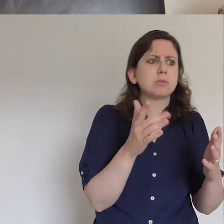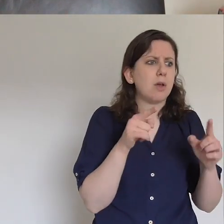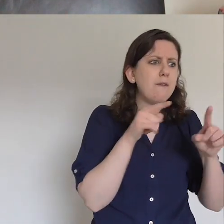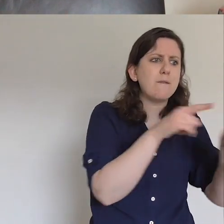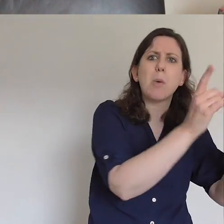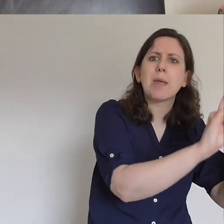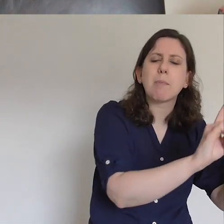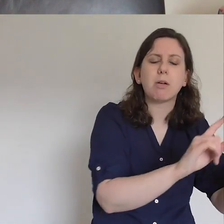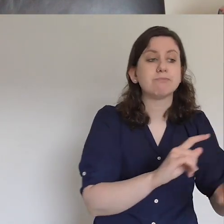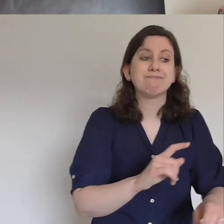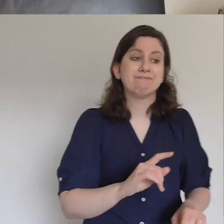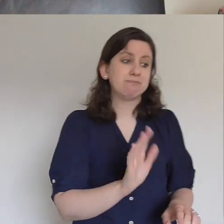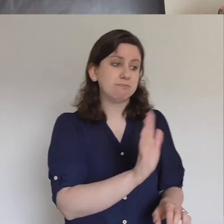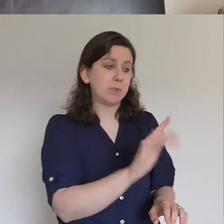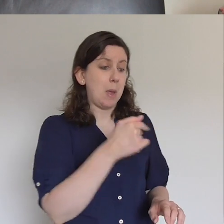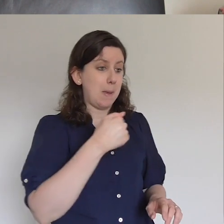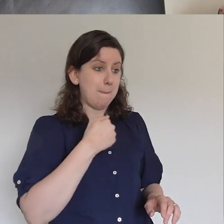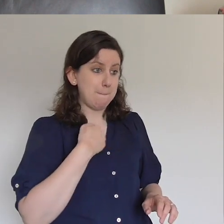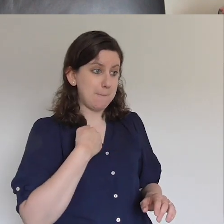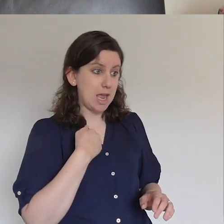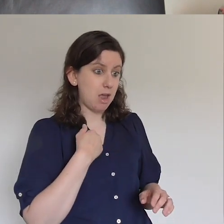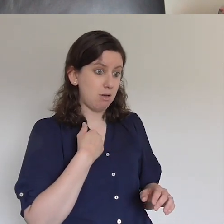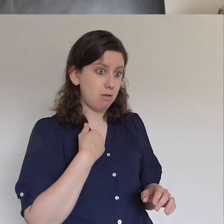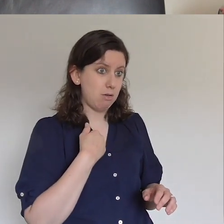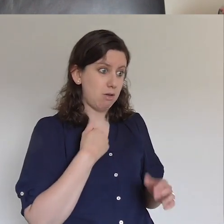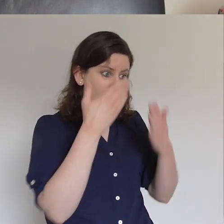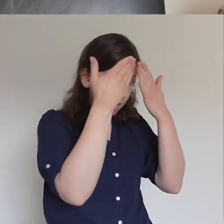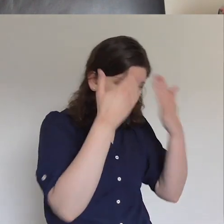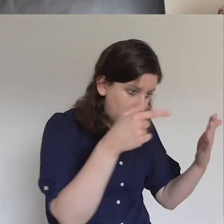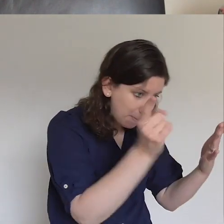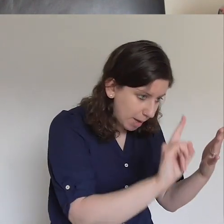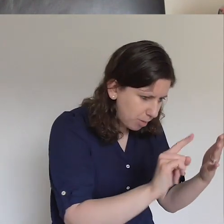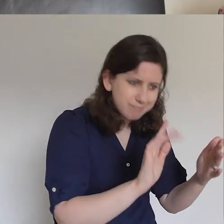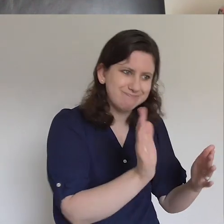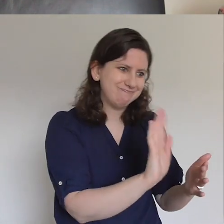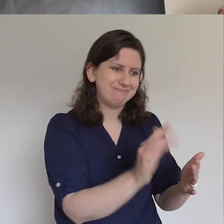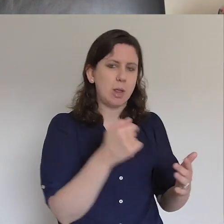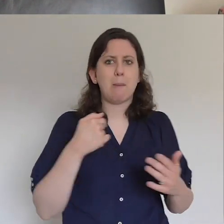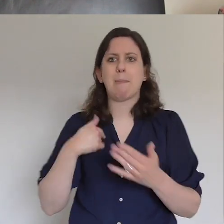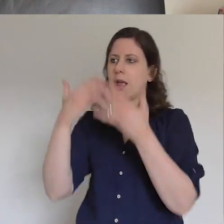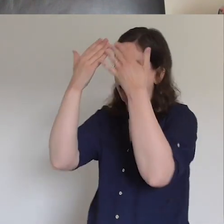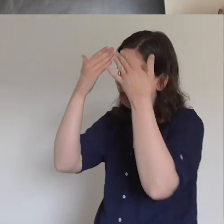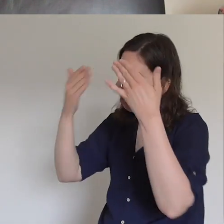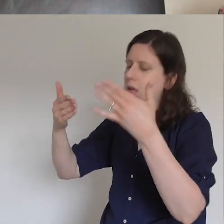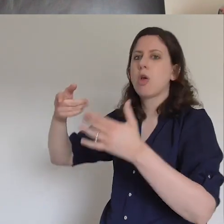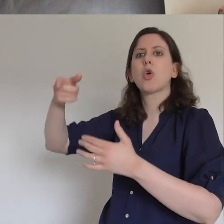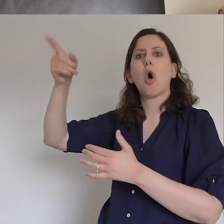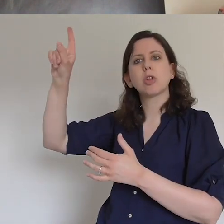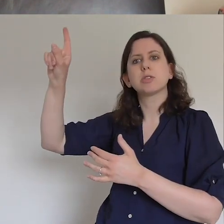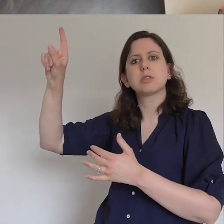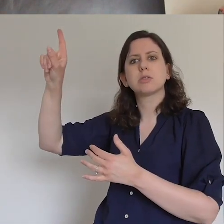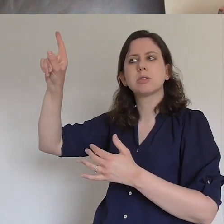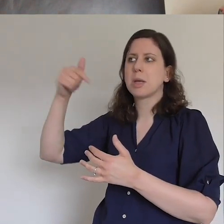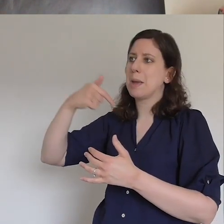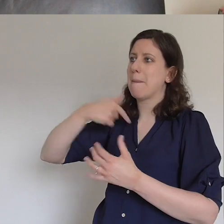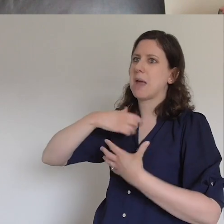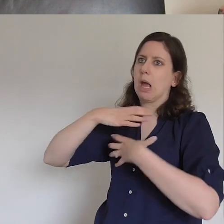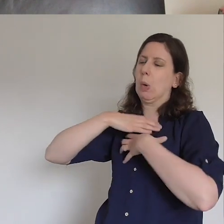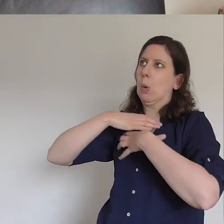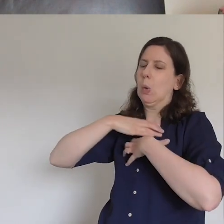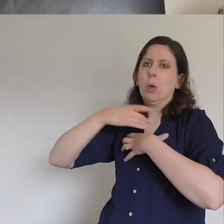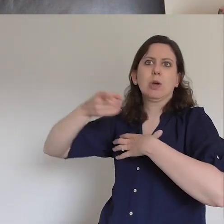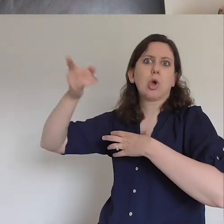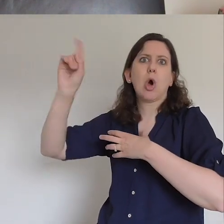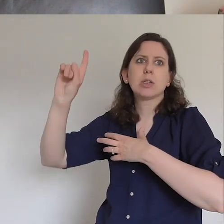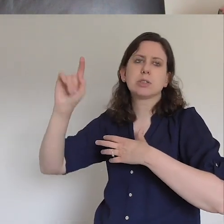And it blew me away at the time because actually how often are we more keen to be loved and liked by our fellow human than any